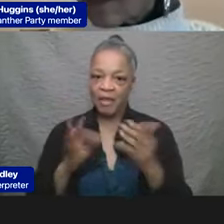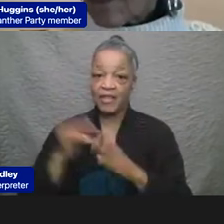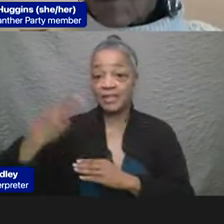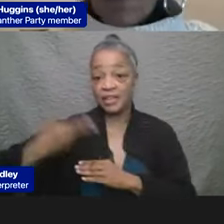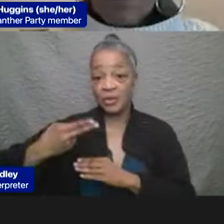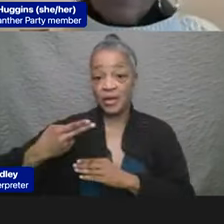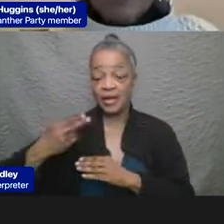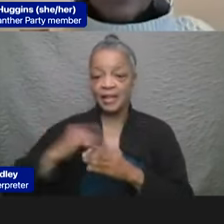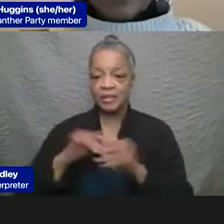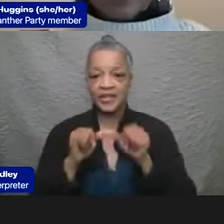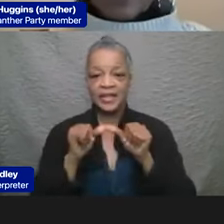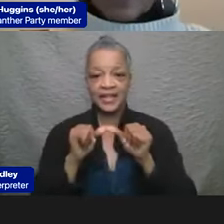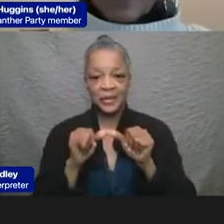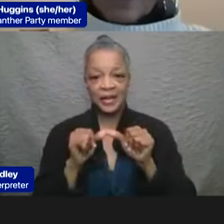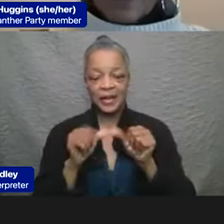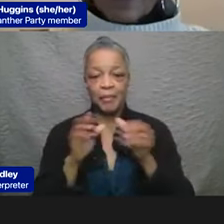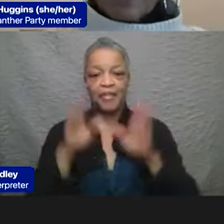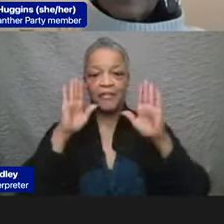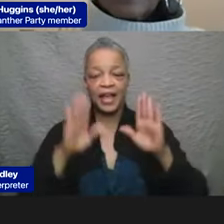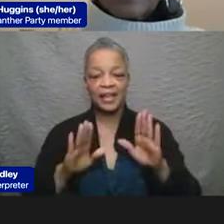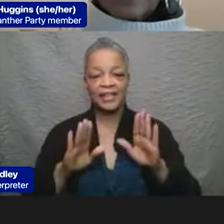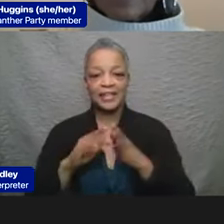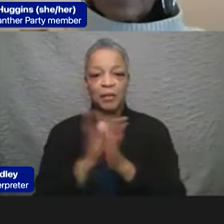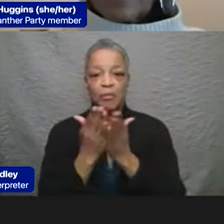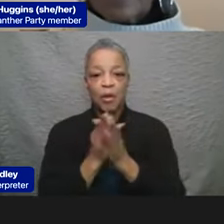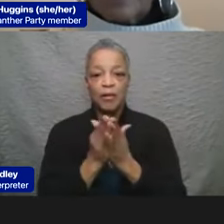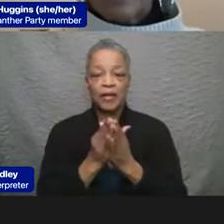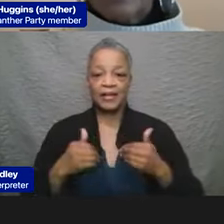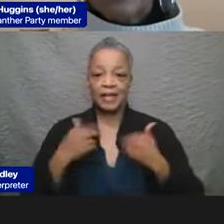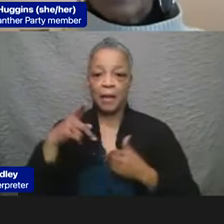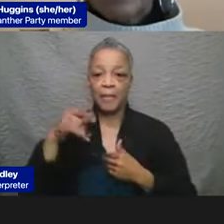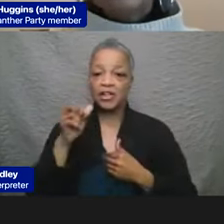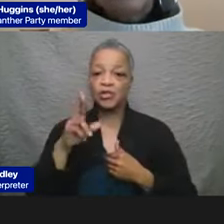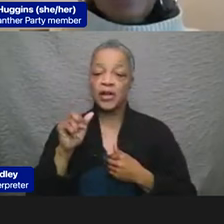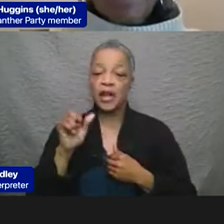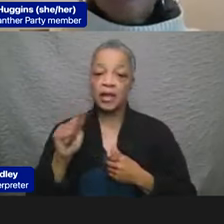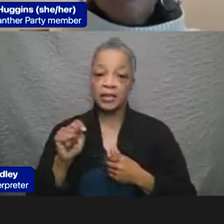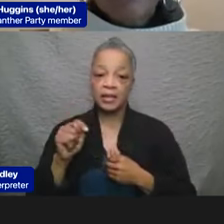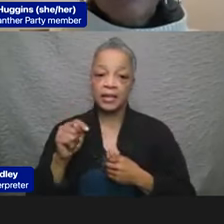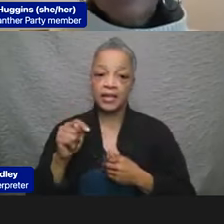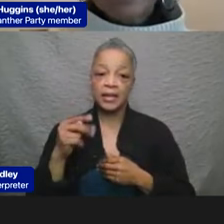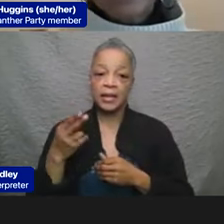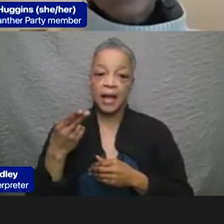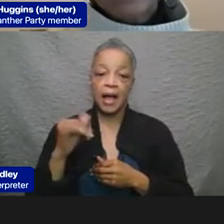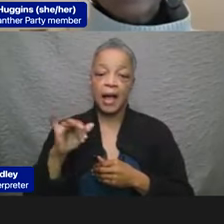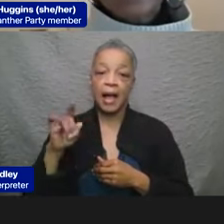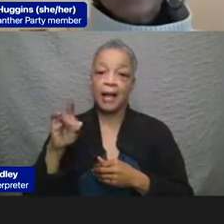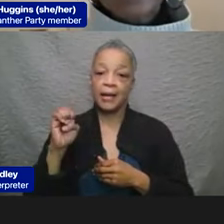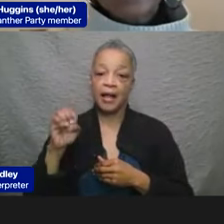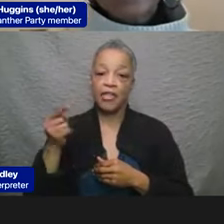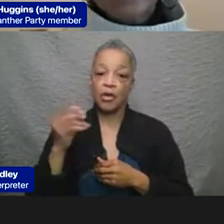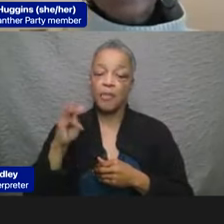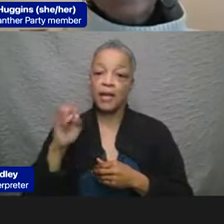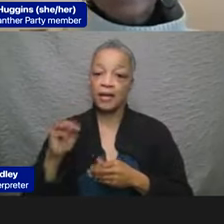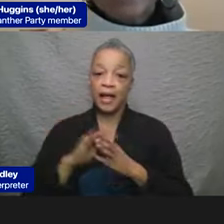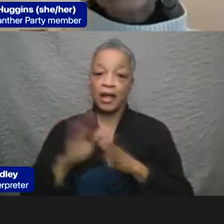has been continued by the fantastic memoir that young patriot Hy Thurman wrote, the wonderful film